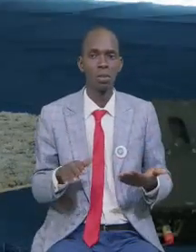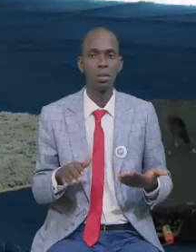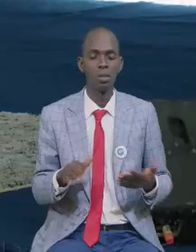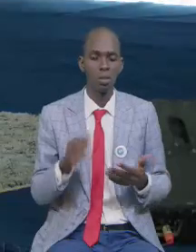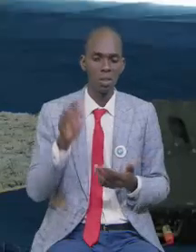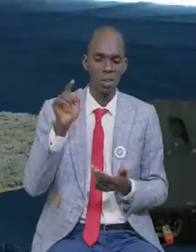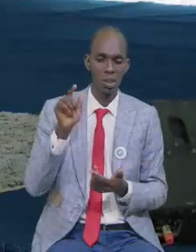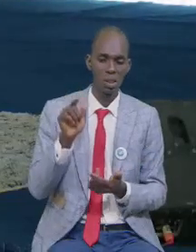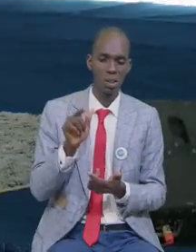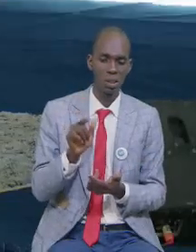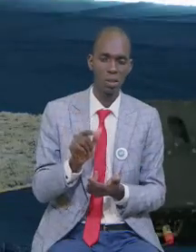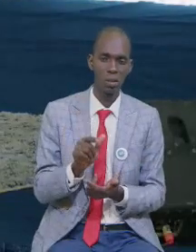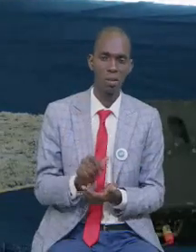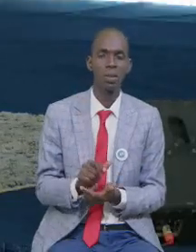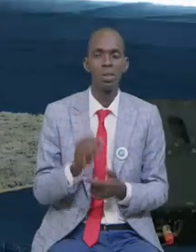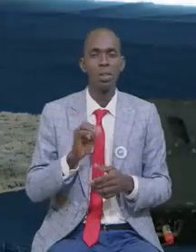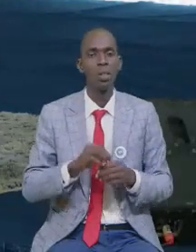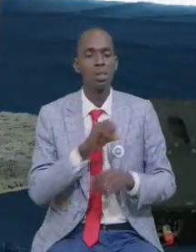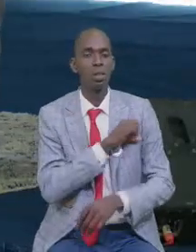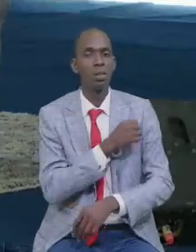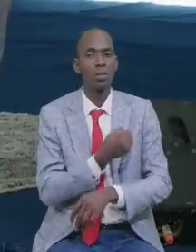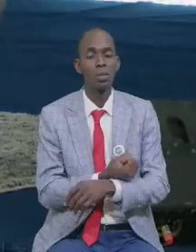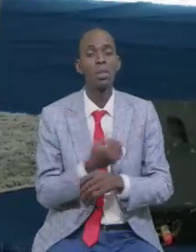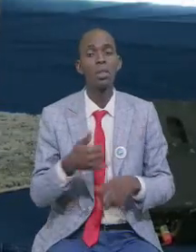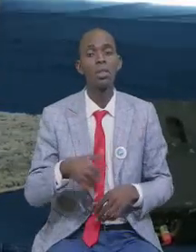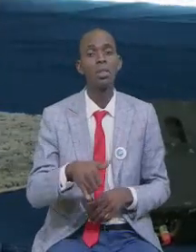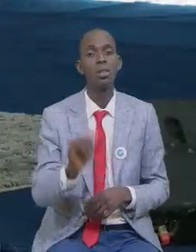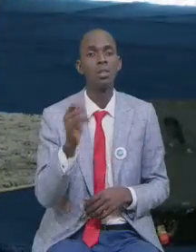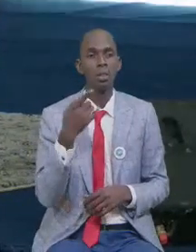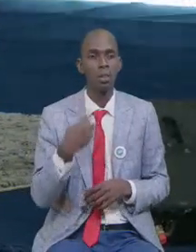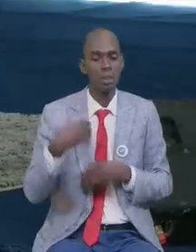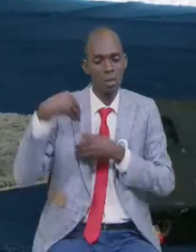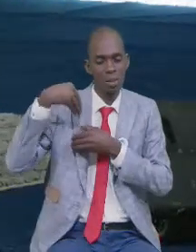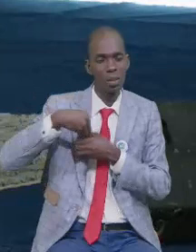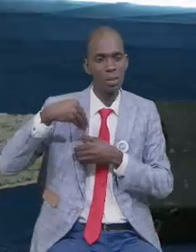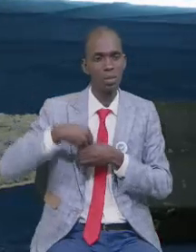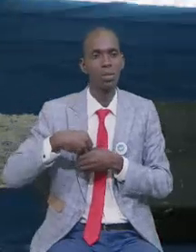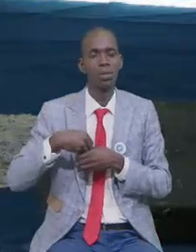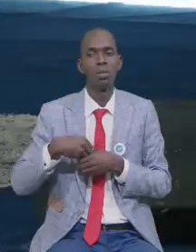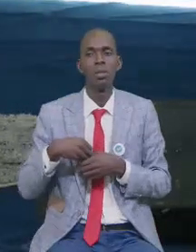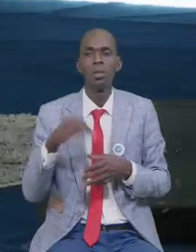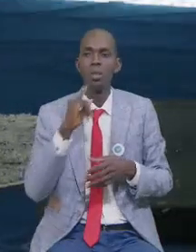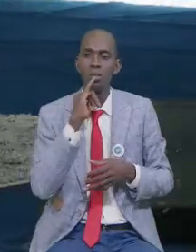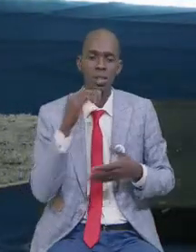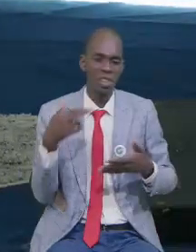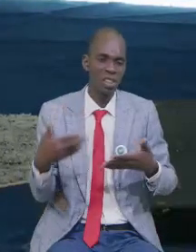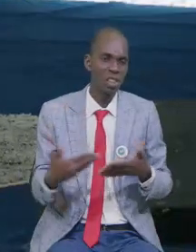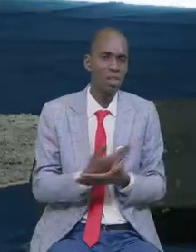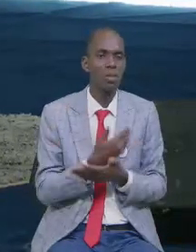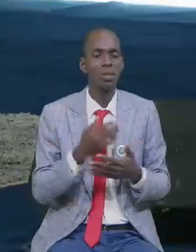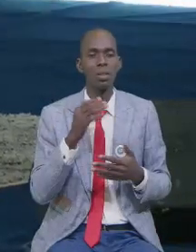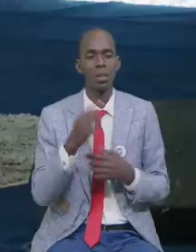declining, decreasing in strength, yet the inward man is renewed day by